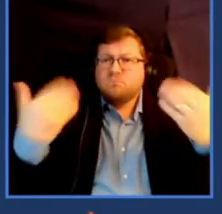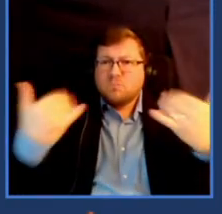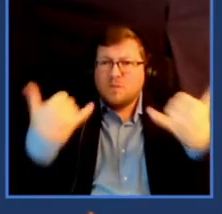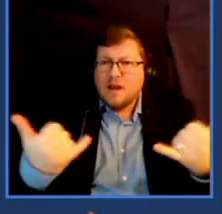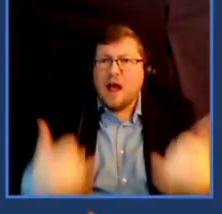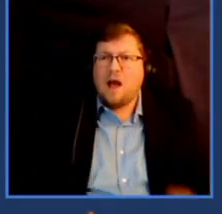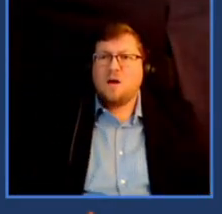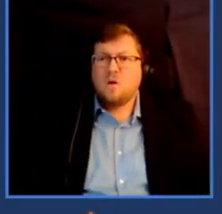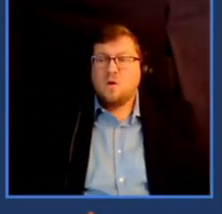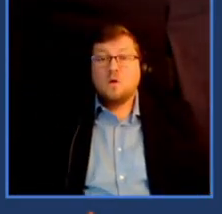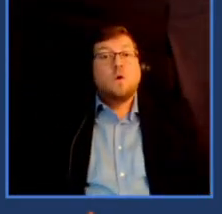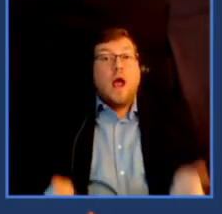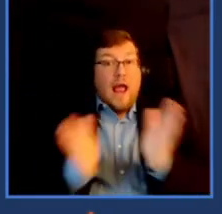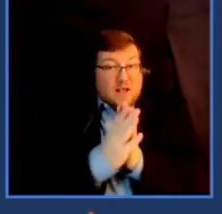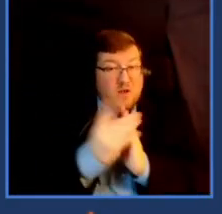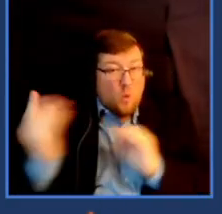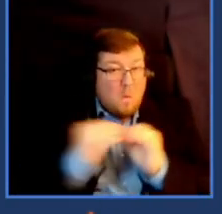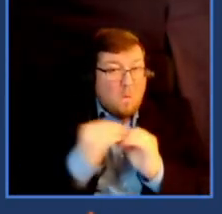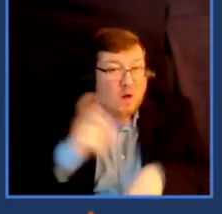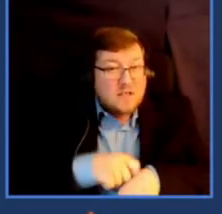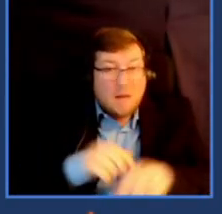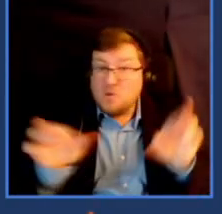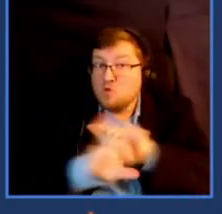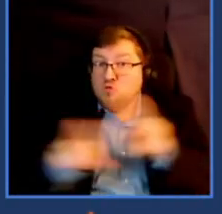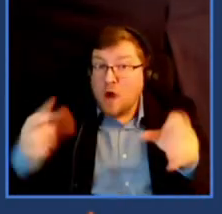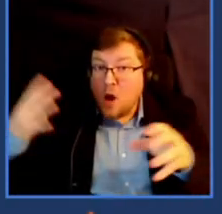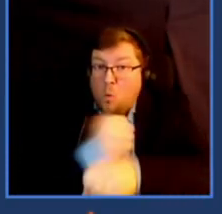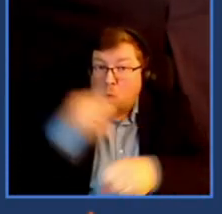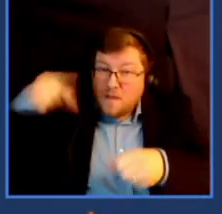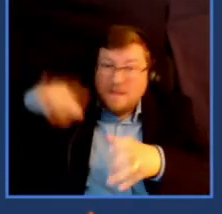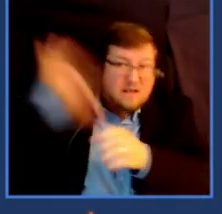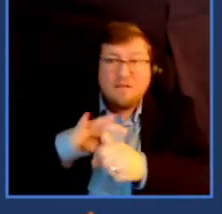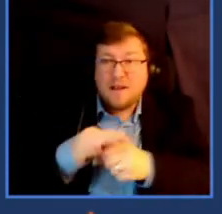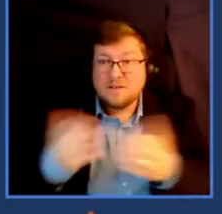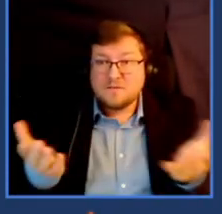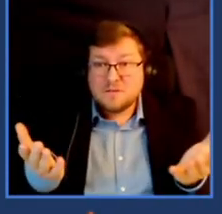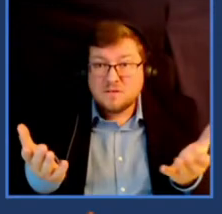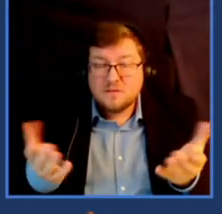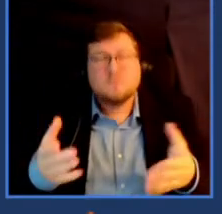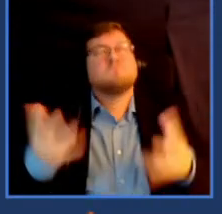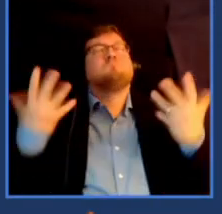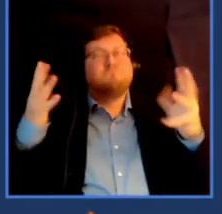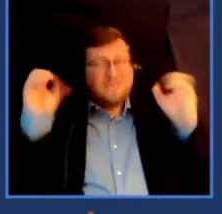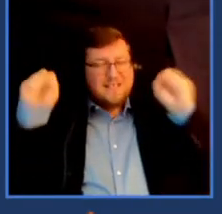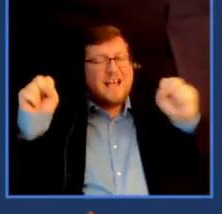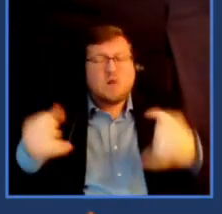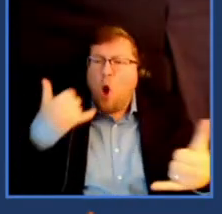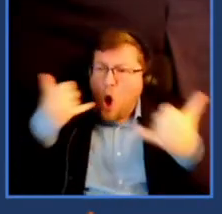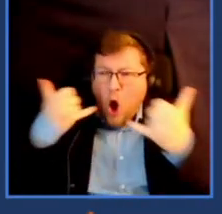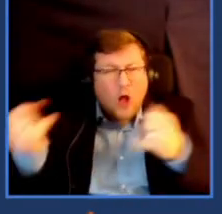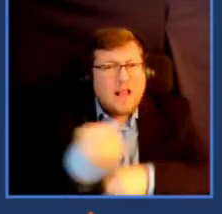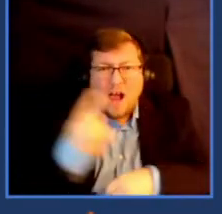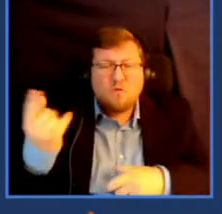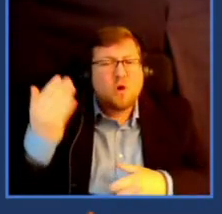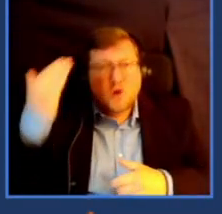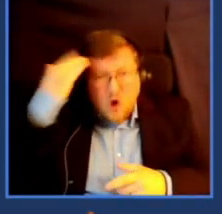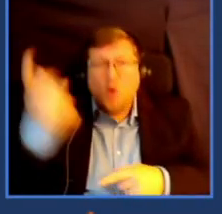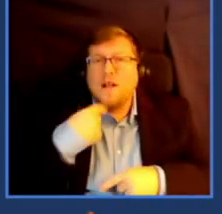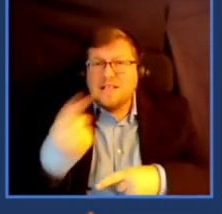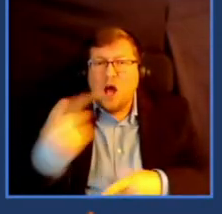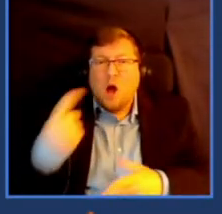Can I ask you one more time? Are you ready to win this election? Well, call everybody you know and tell them to get